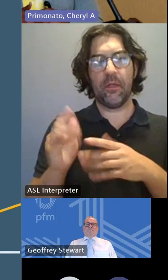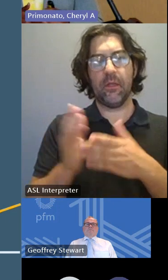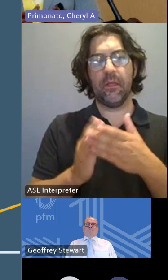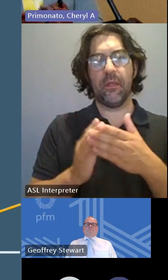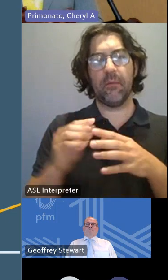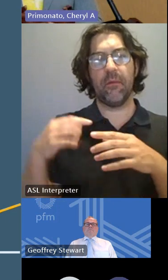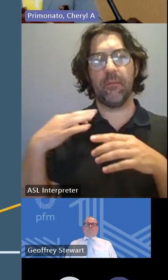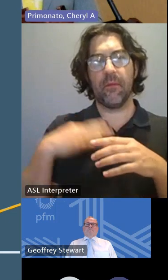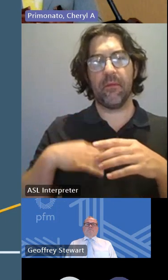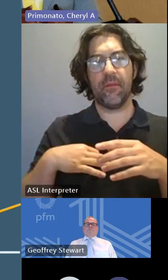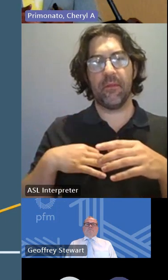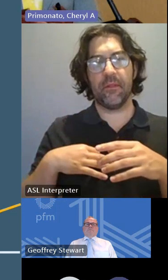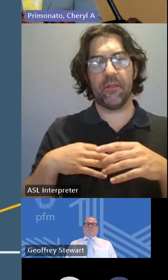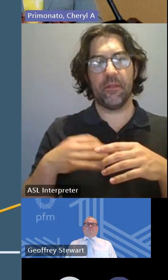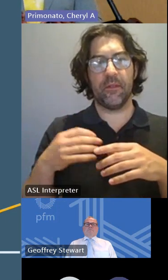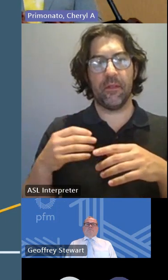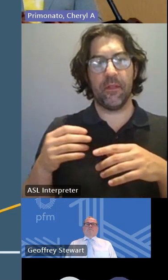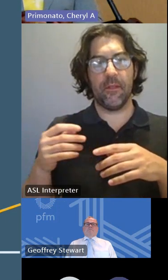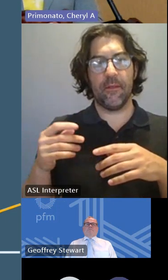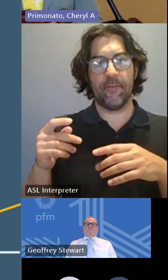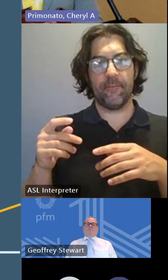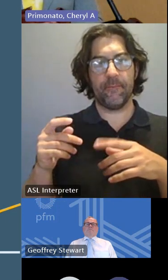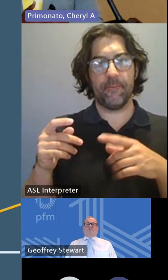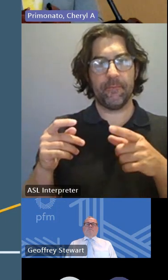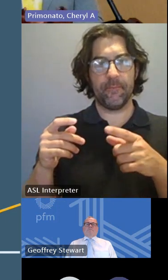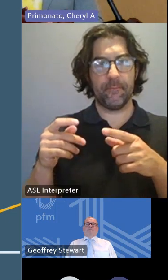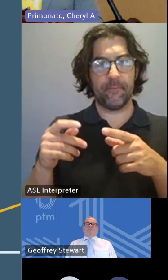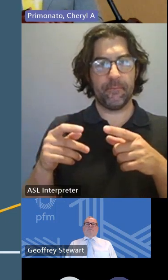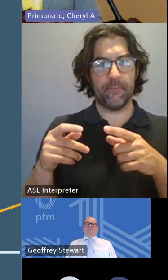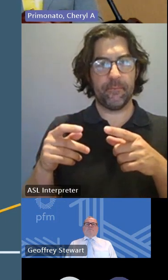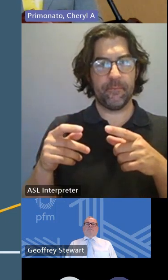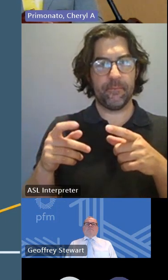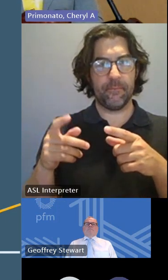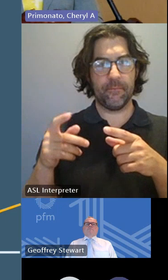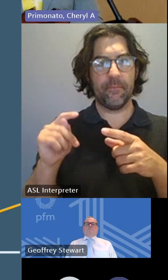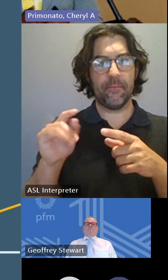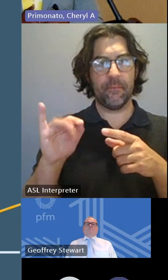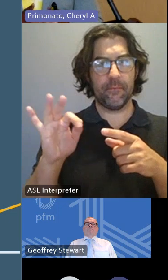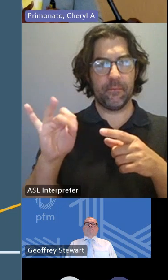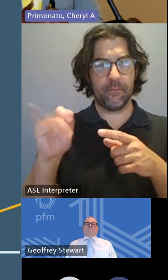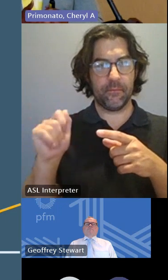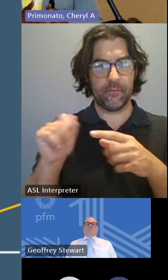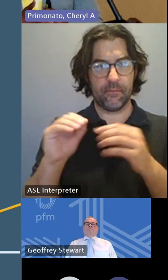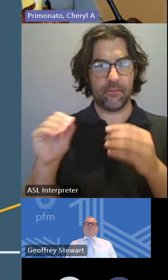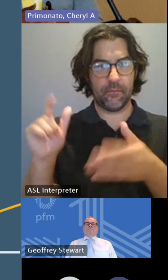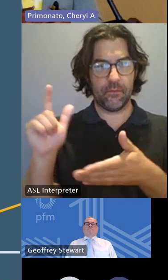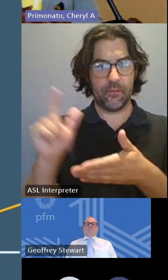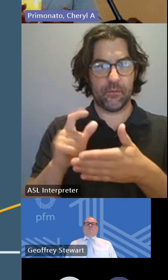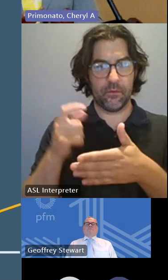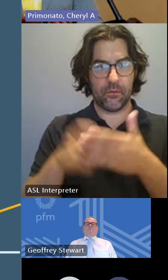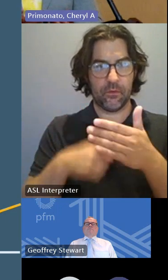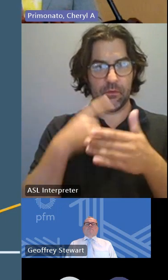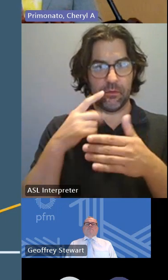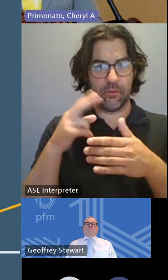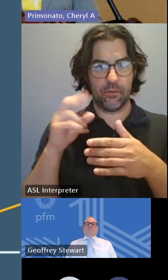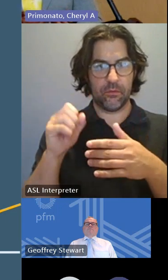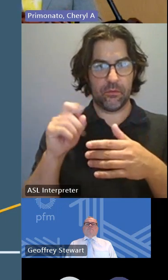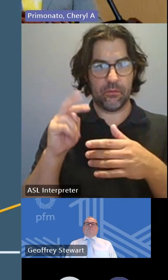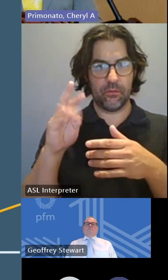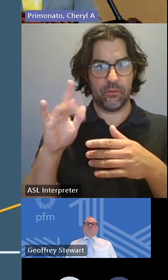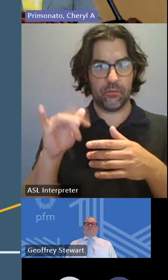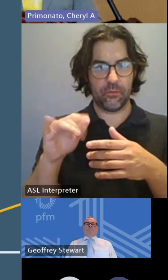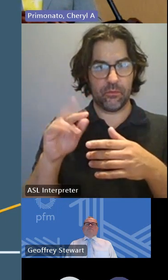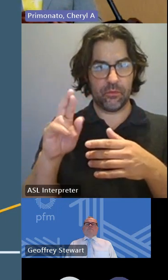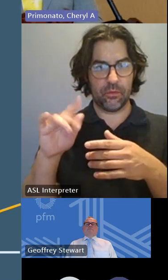are that they have a drawdown capacity on an as-needed basis, and the low cost of borrowing is linked to U.S. Treasury rates at the time of the loan